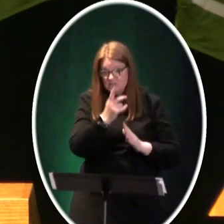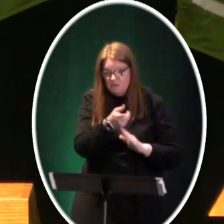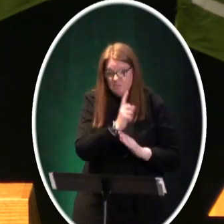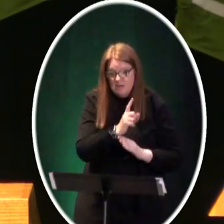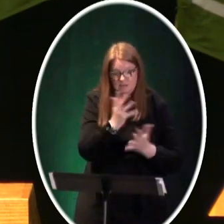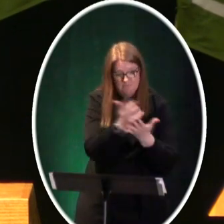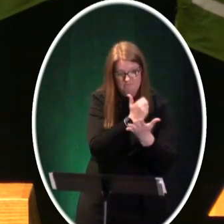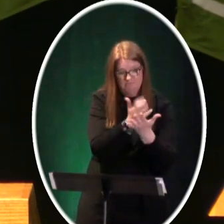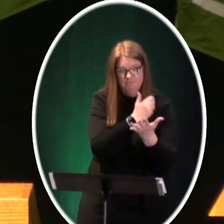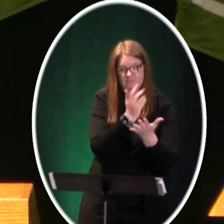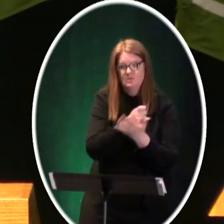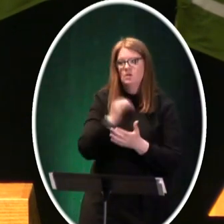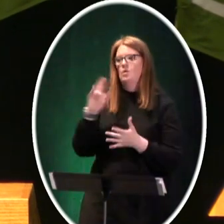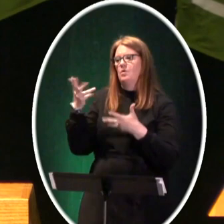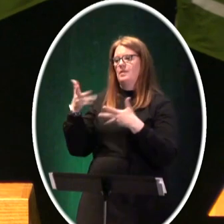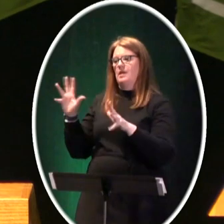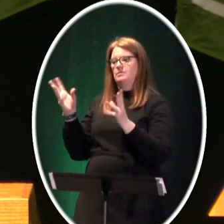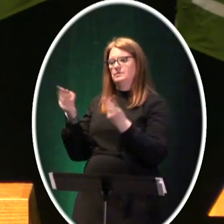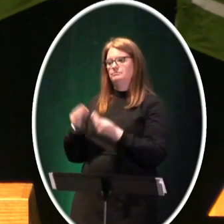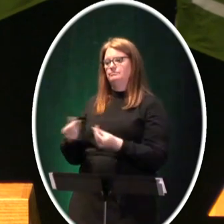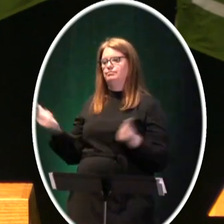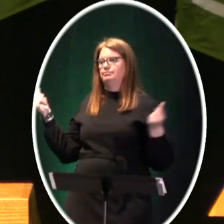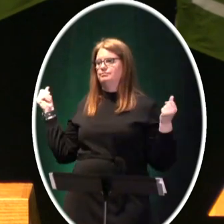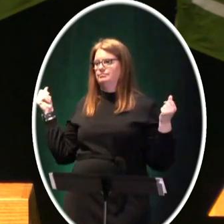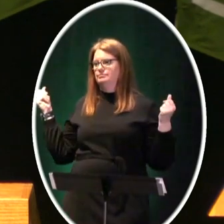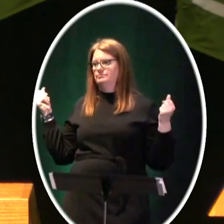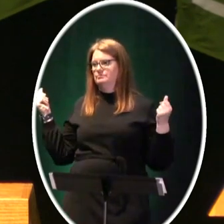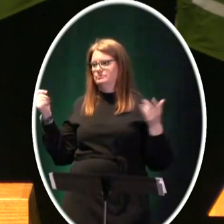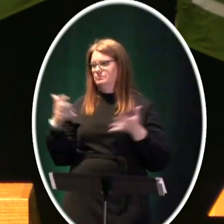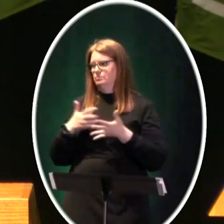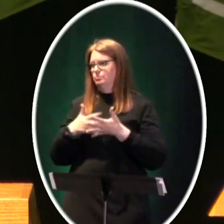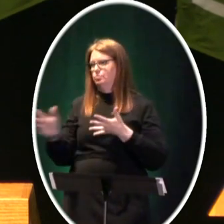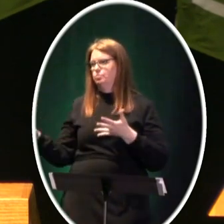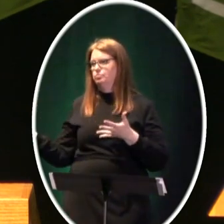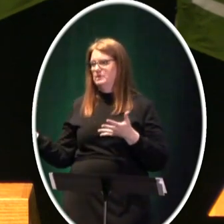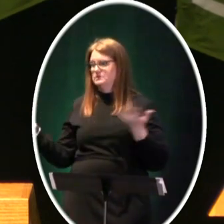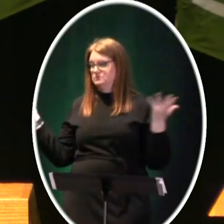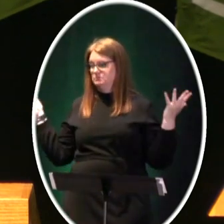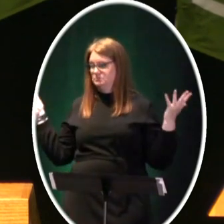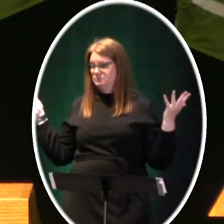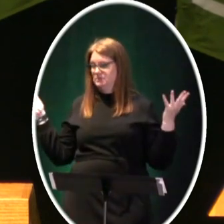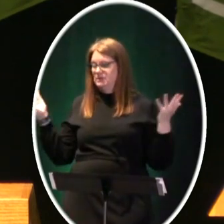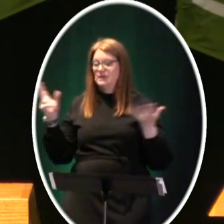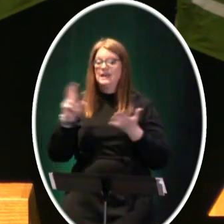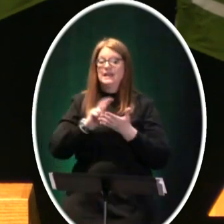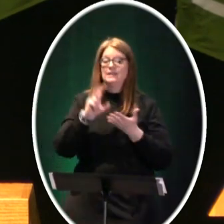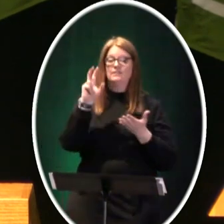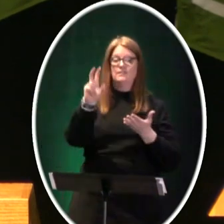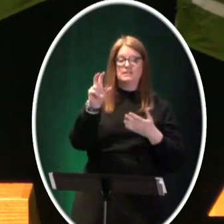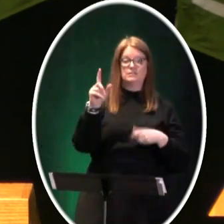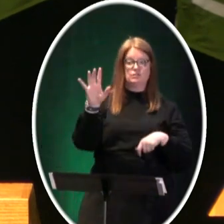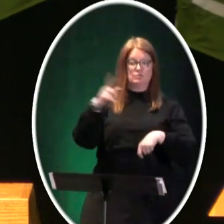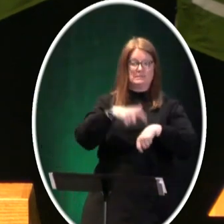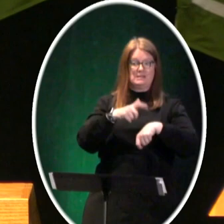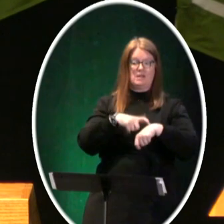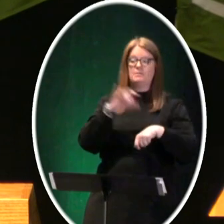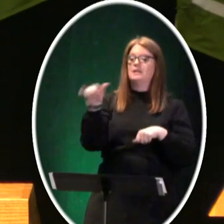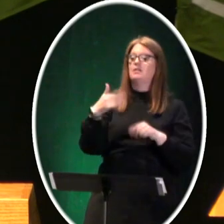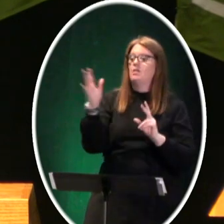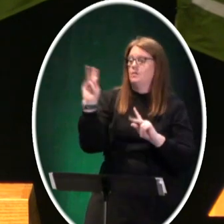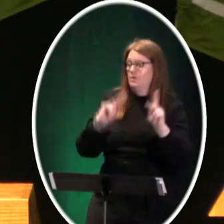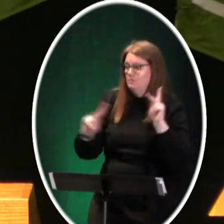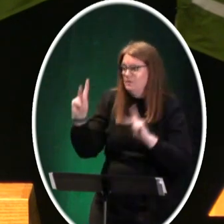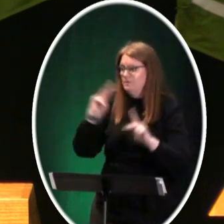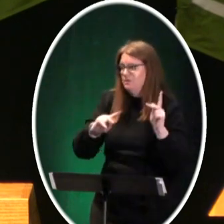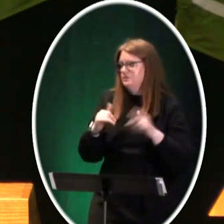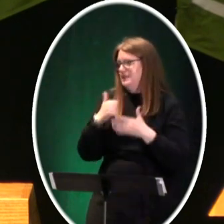let it slip through your fingers. Let it run through your fingers like sand. Invest your time in others.